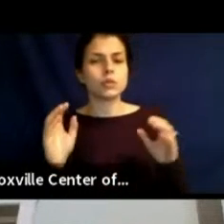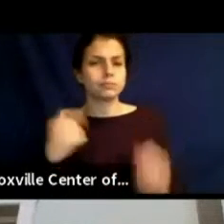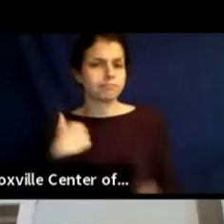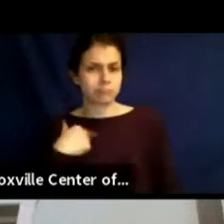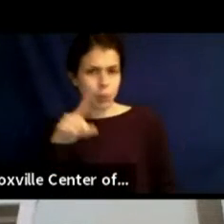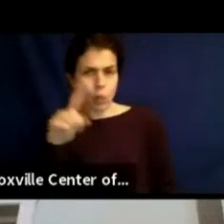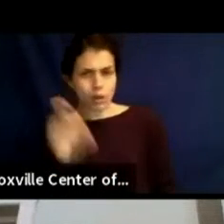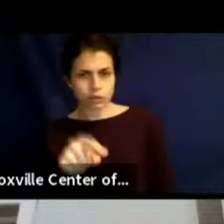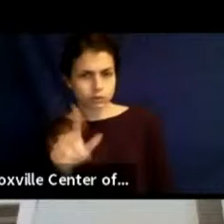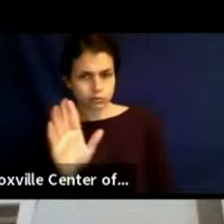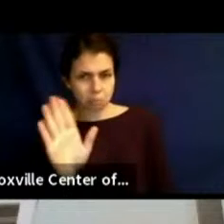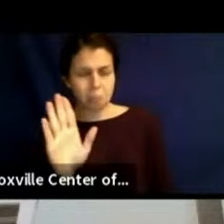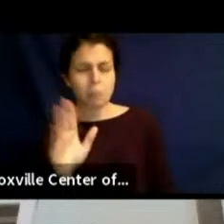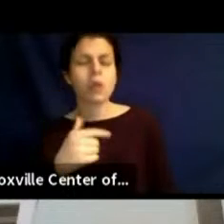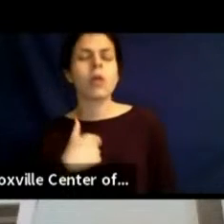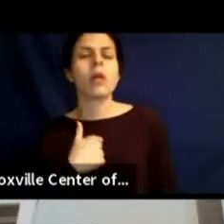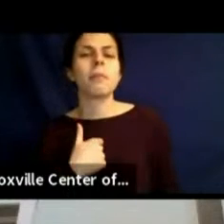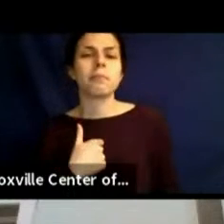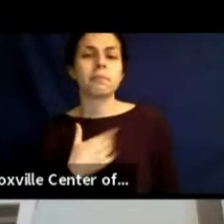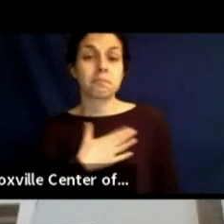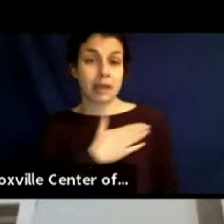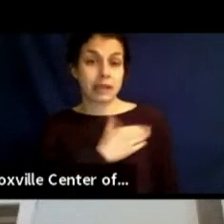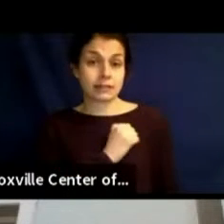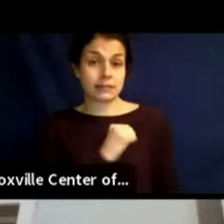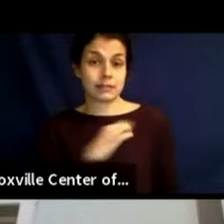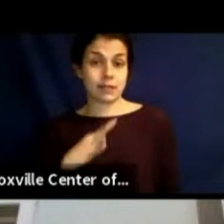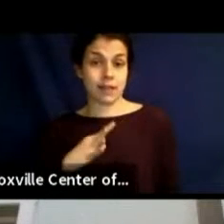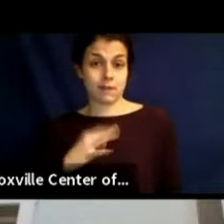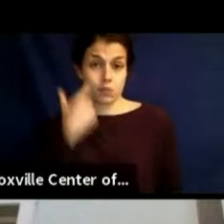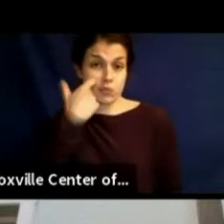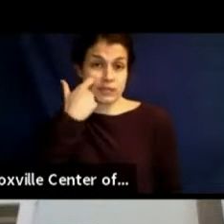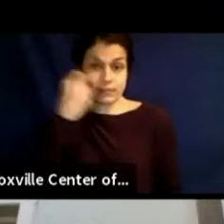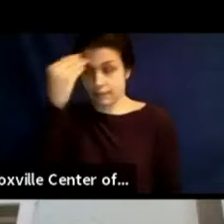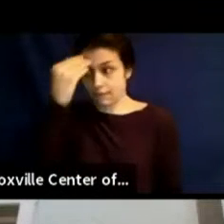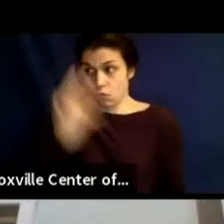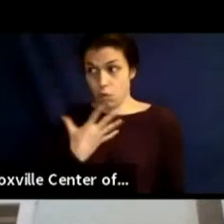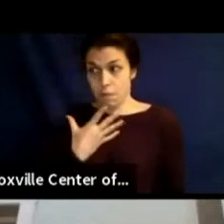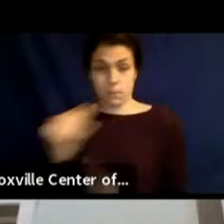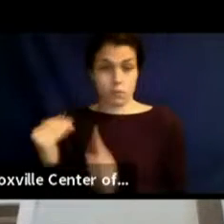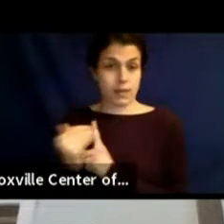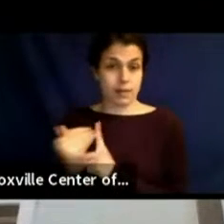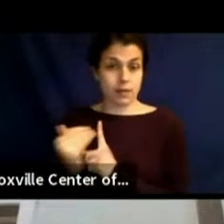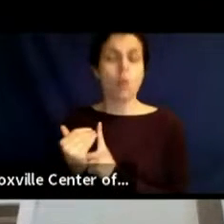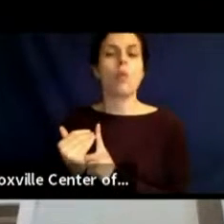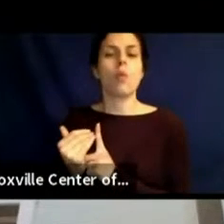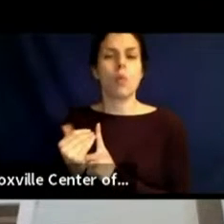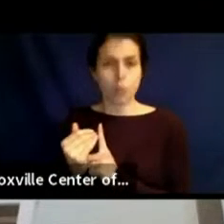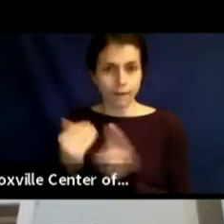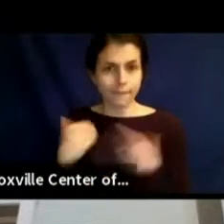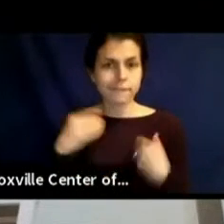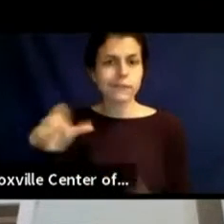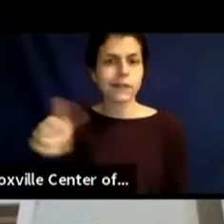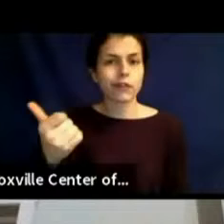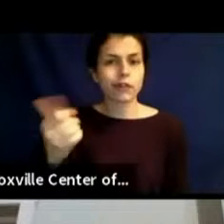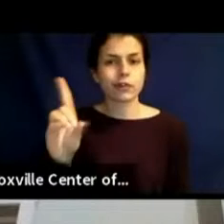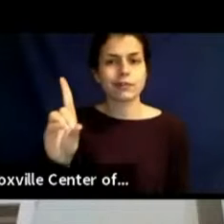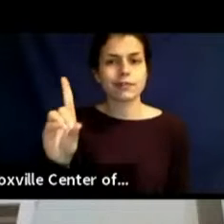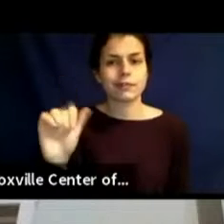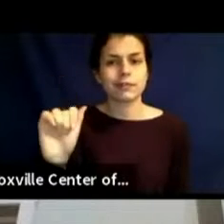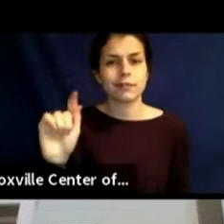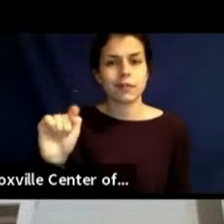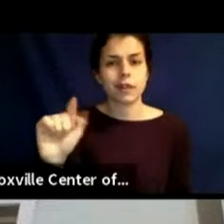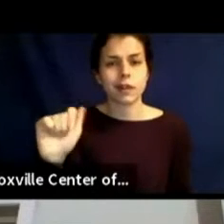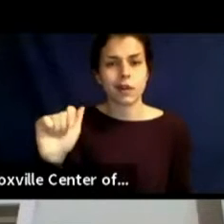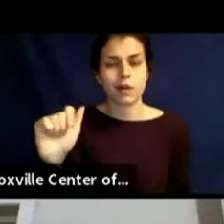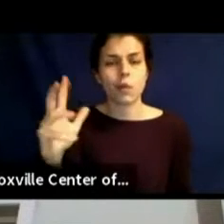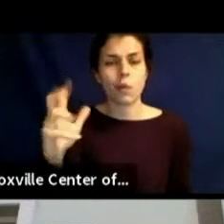Dr. Shamia, but my staff just reminded me we had some other data that we would like to share with the board that